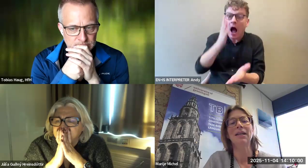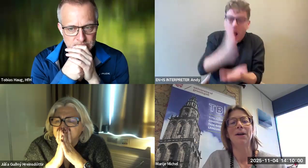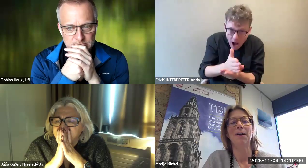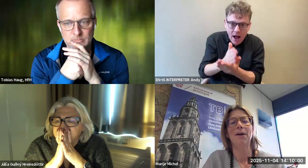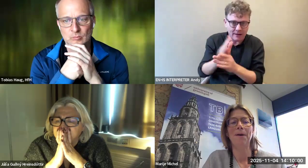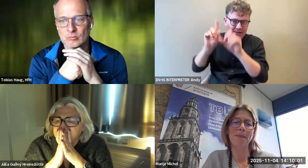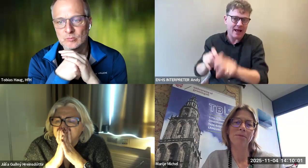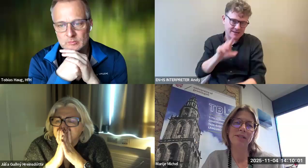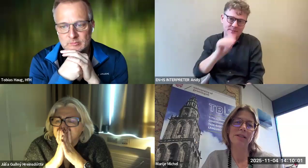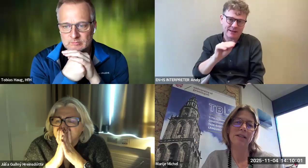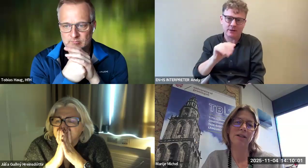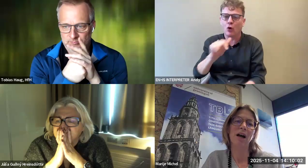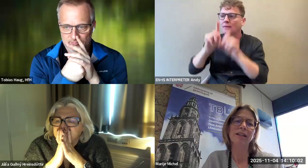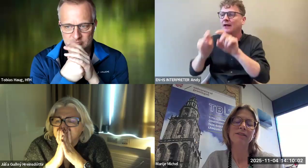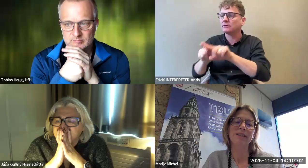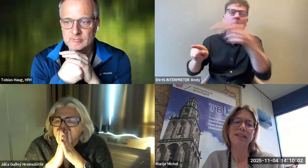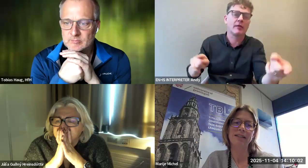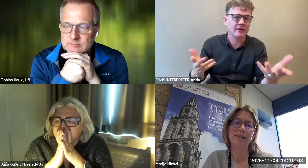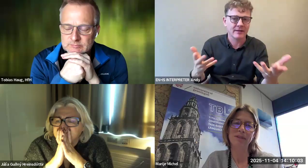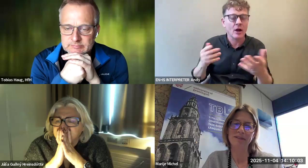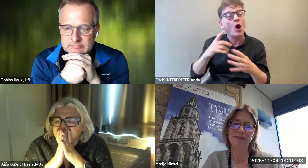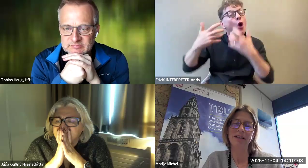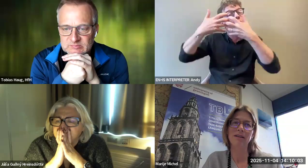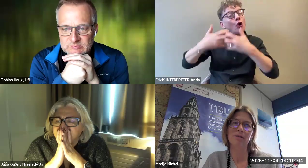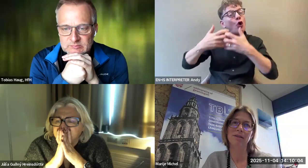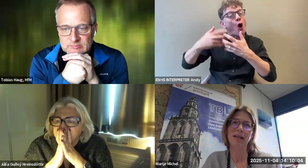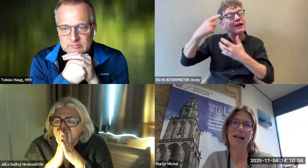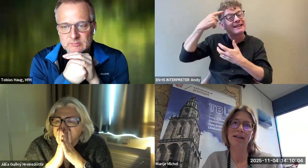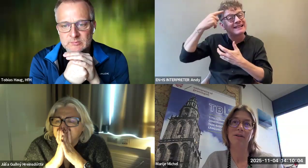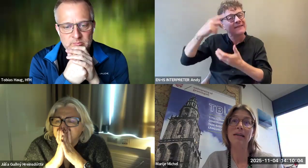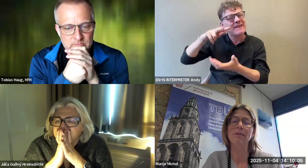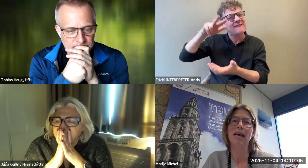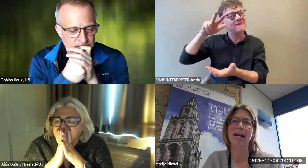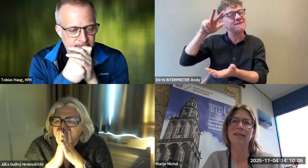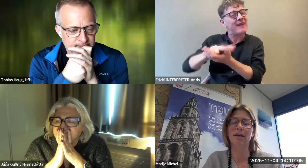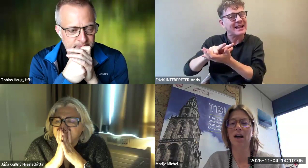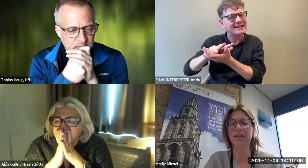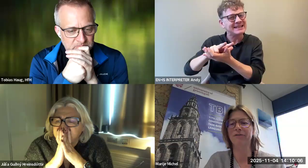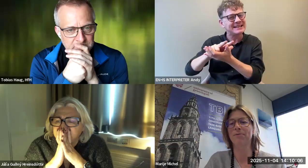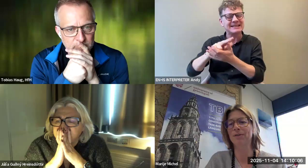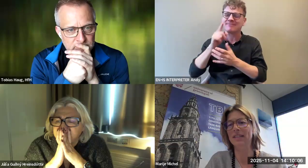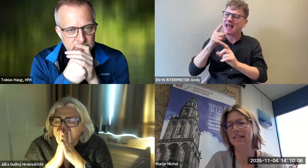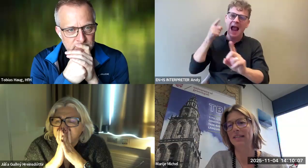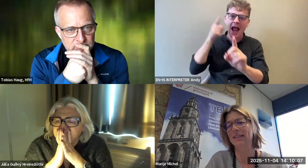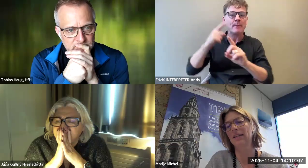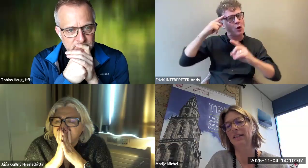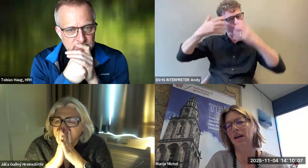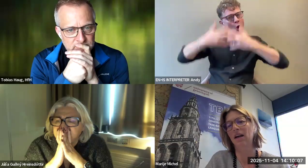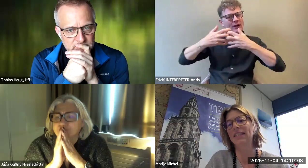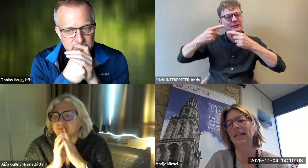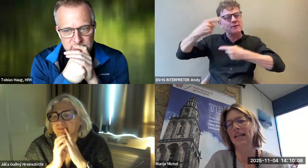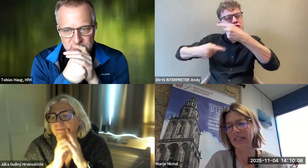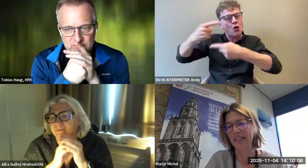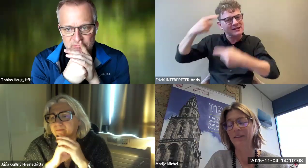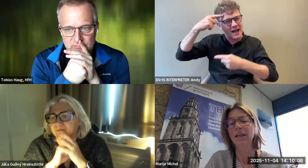test. But the cognitive validity specifically looks at or aims at the cognitive processes that